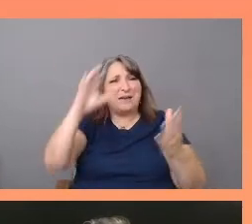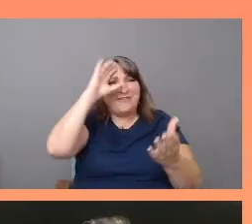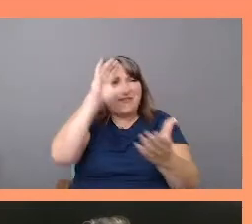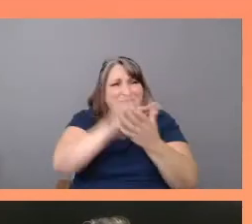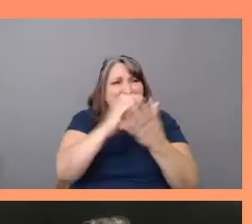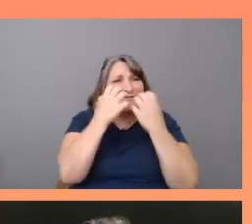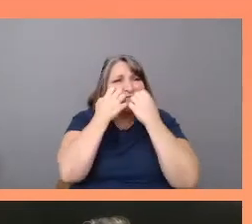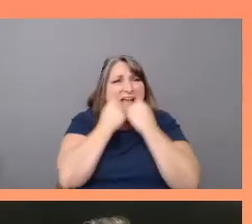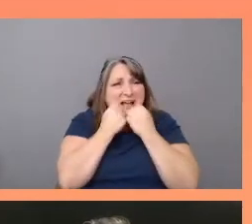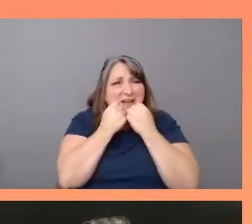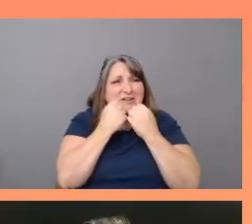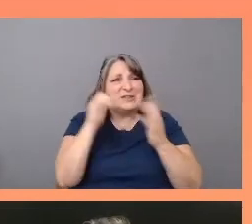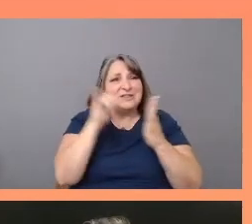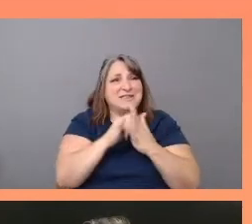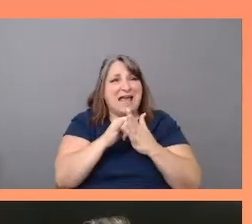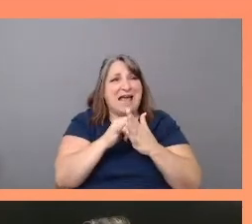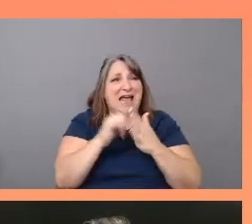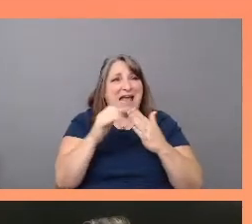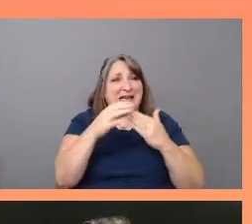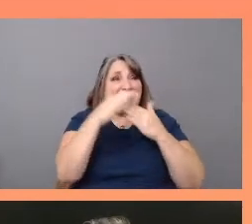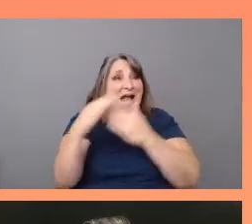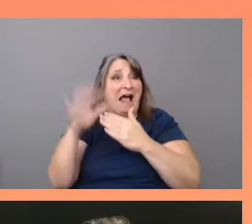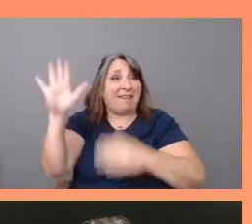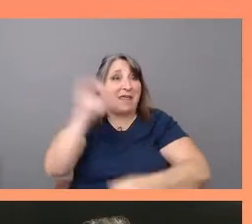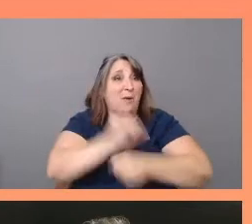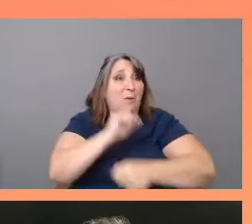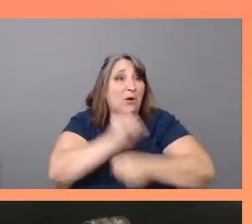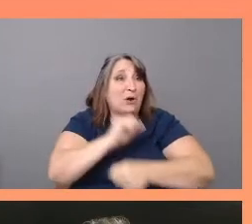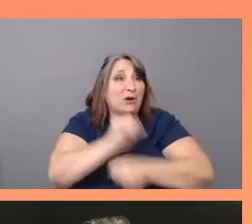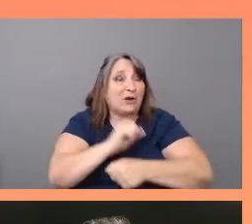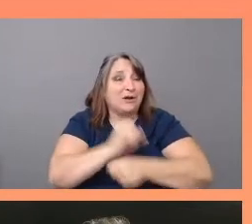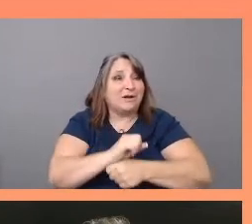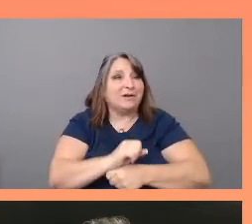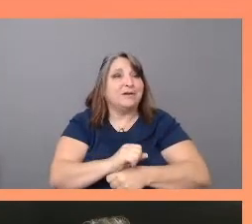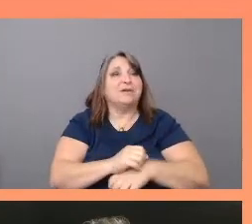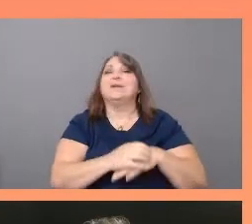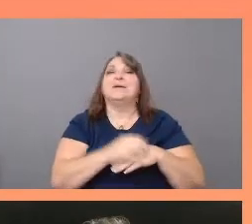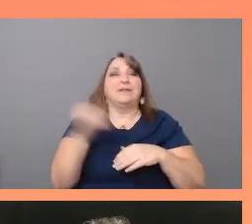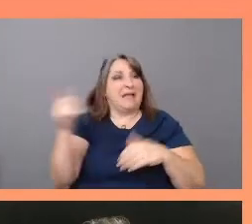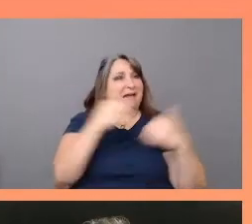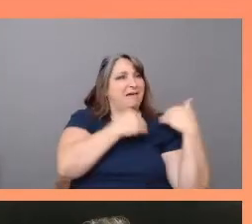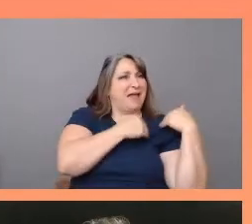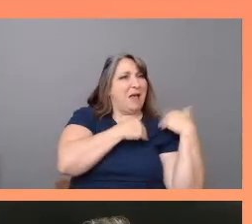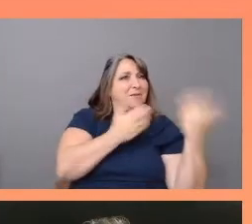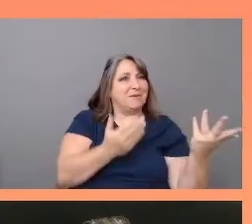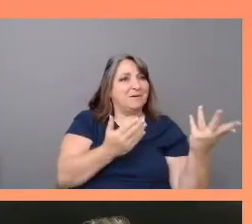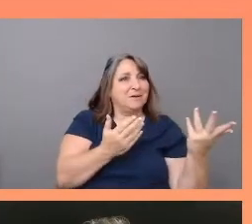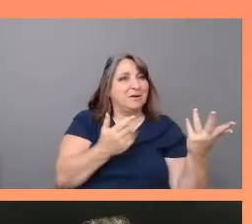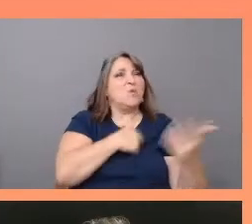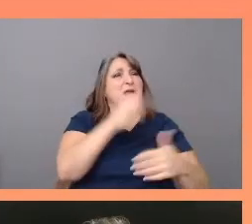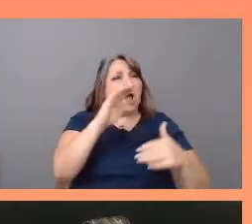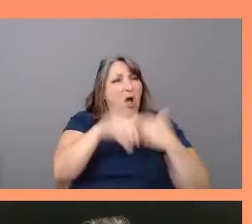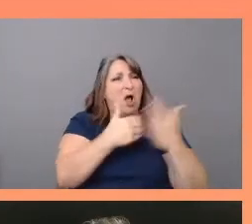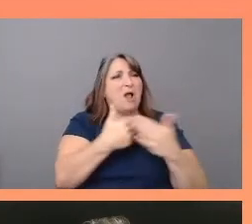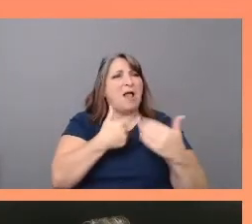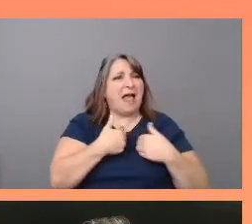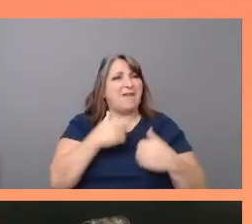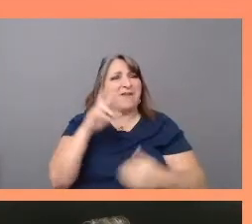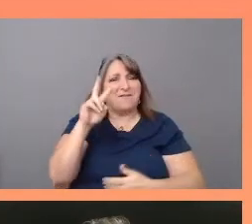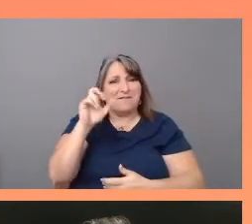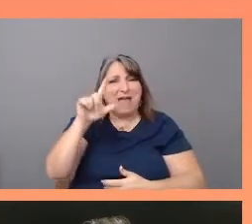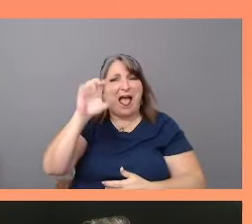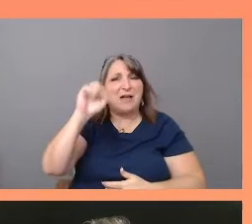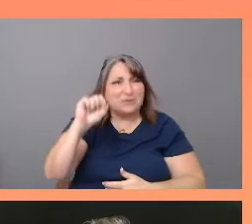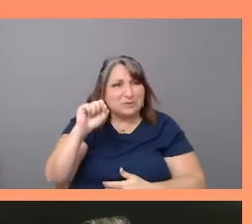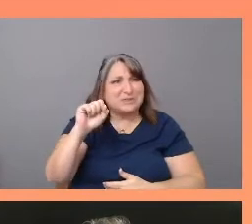practice. And we are all guided by values, but sometimes those values come up against real pressures that the